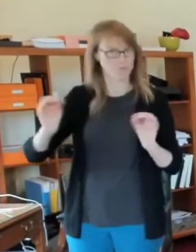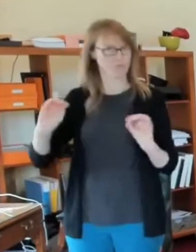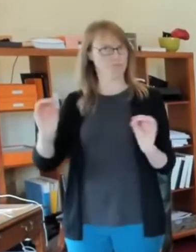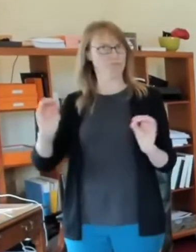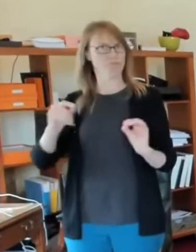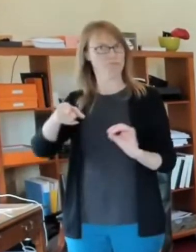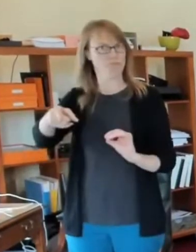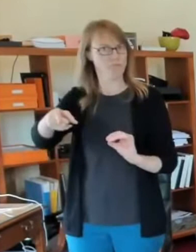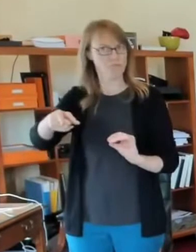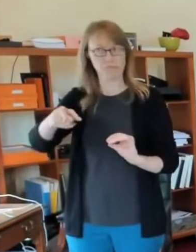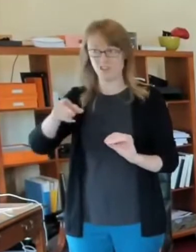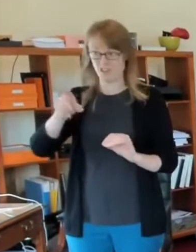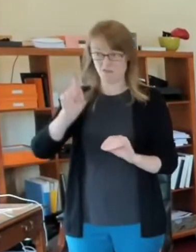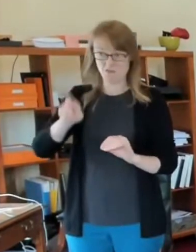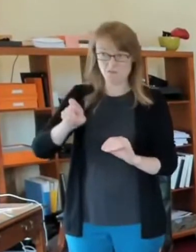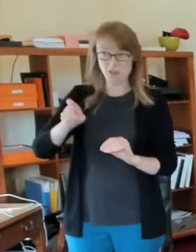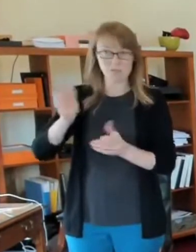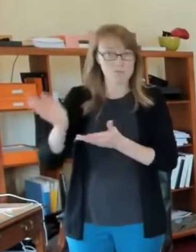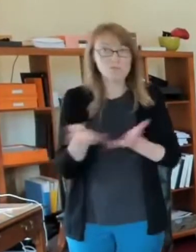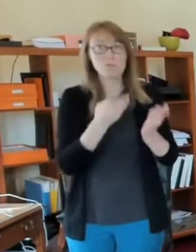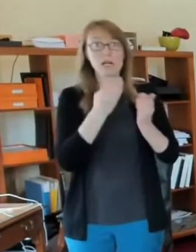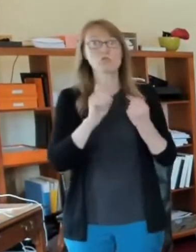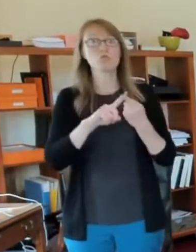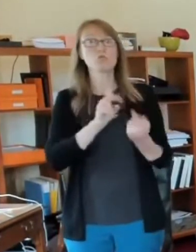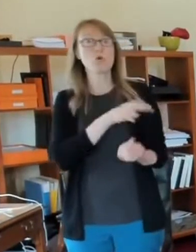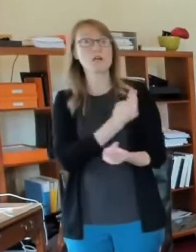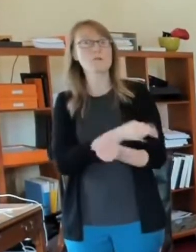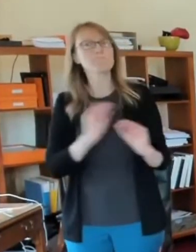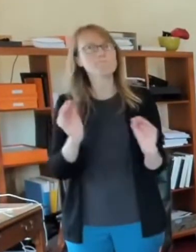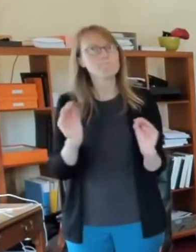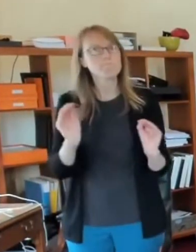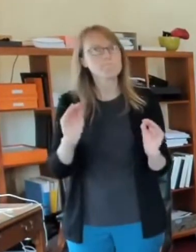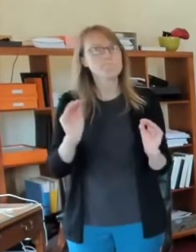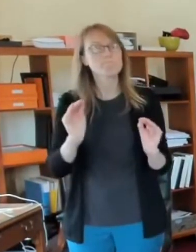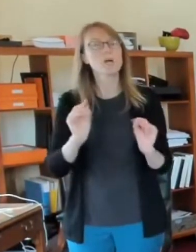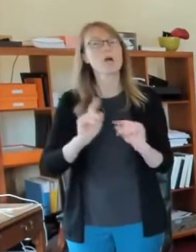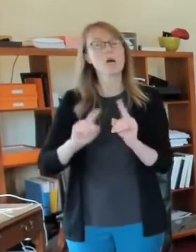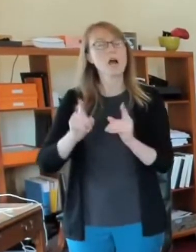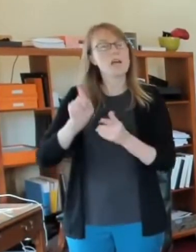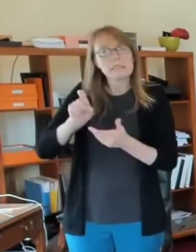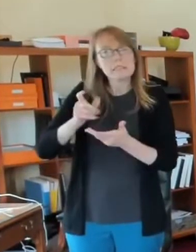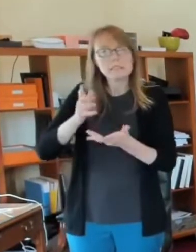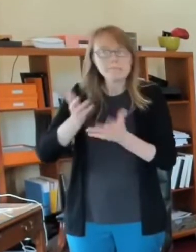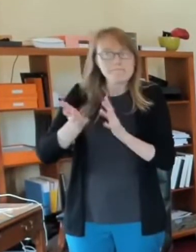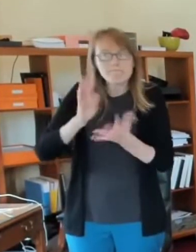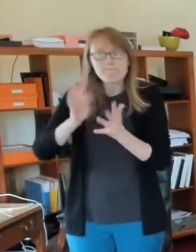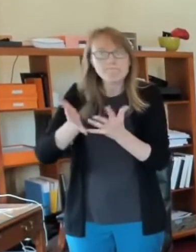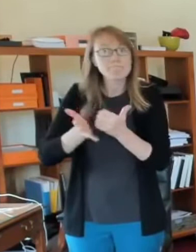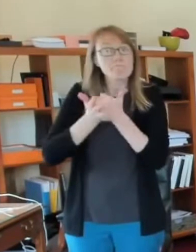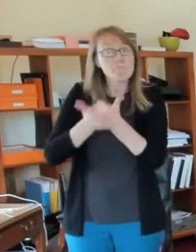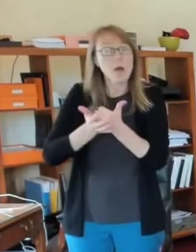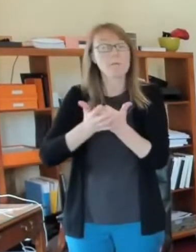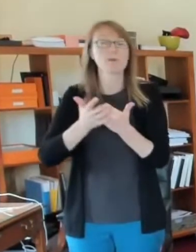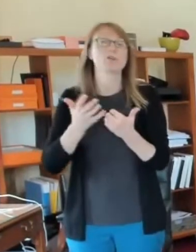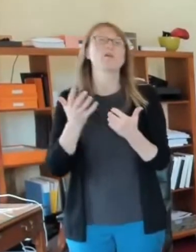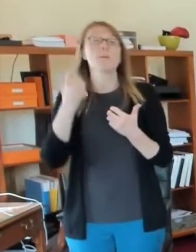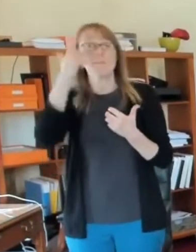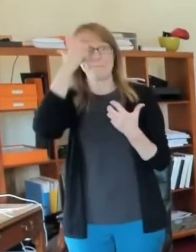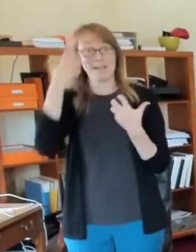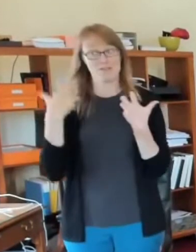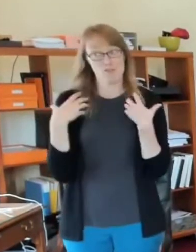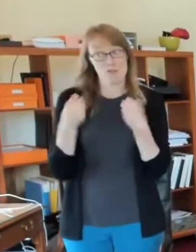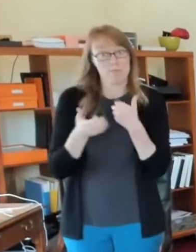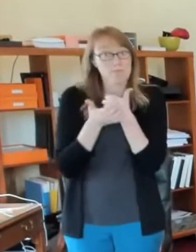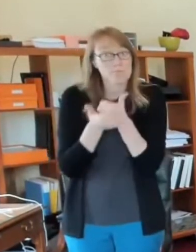someone needs to be taken to the hospital. There's situations where people need social workers, need mental health workers, need referrals